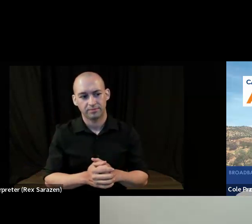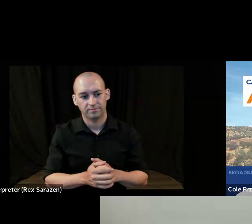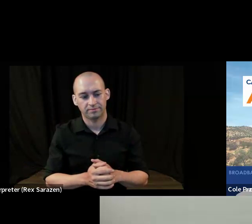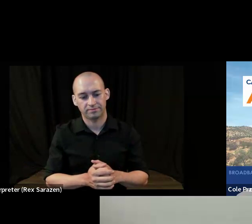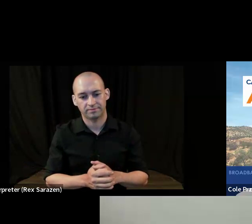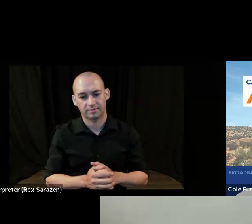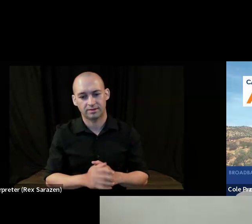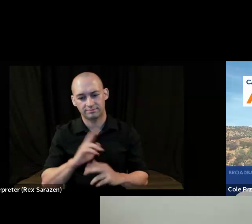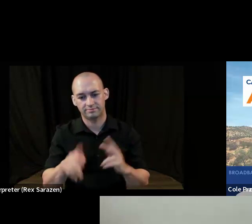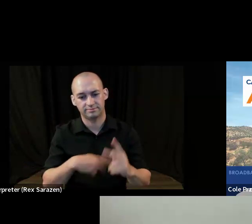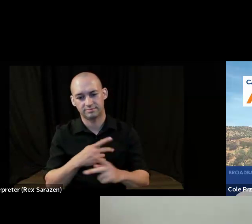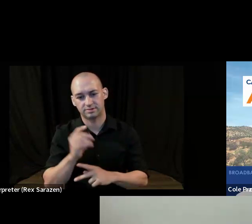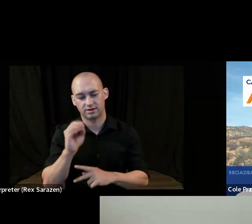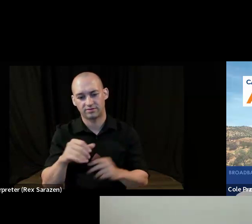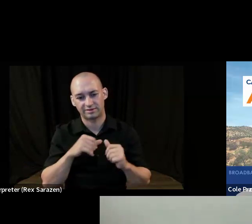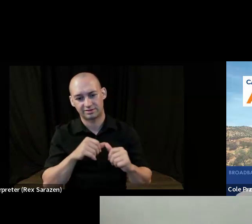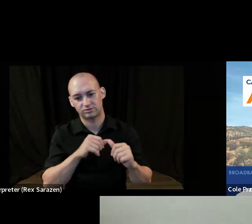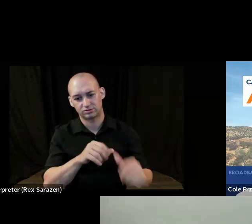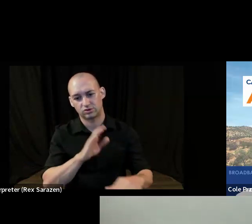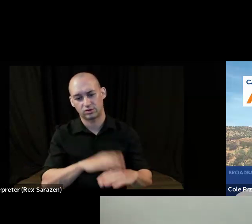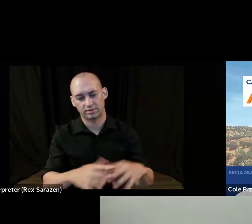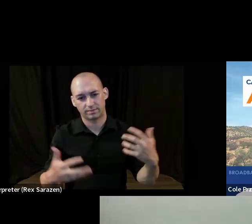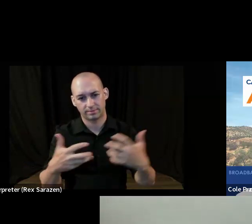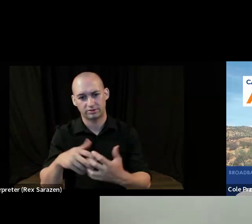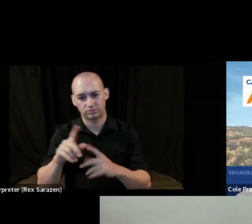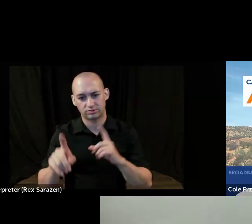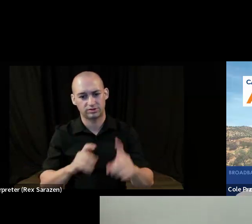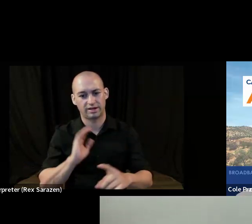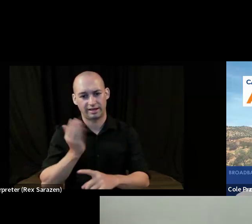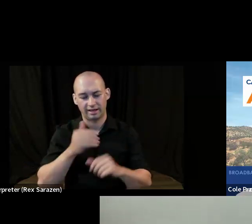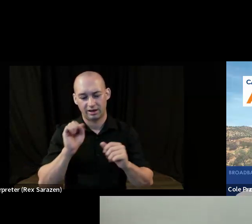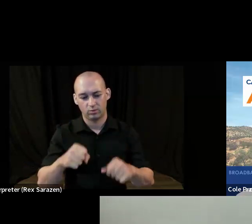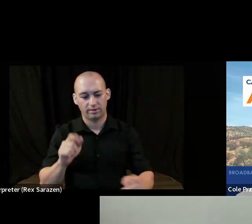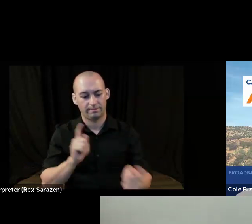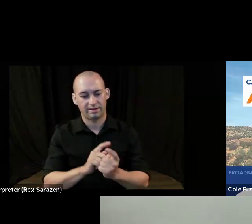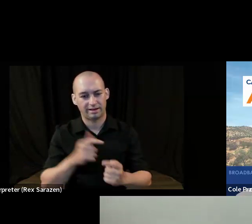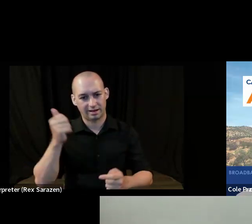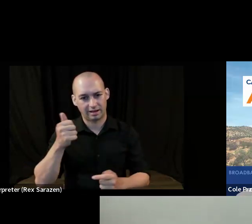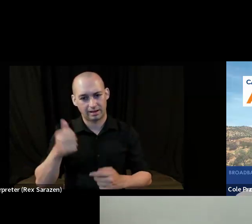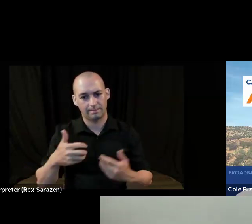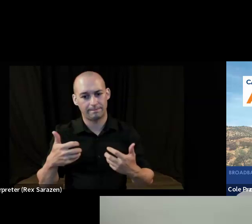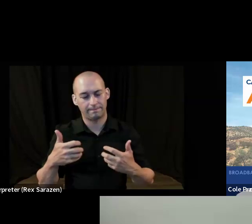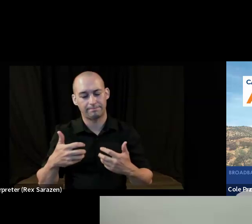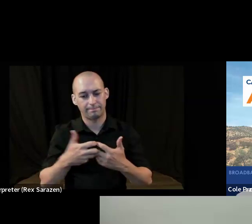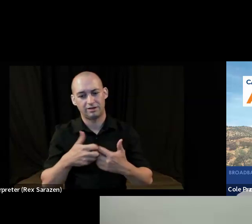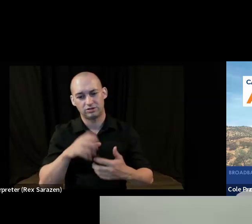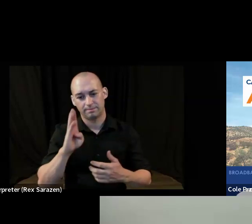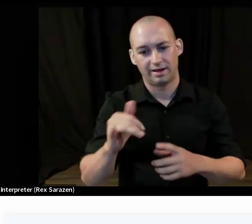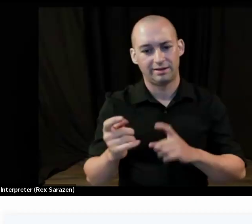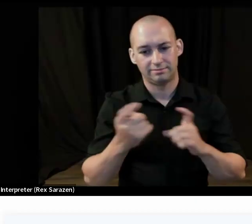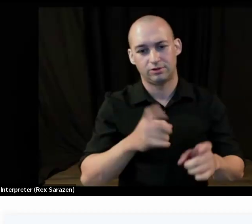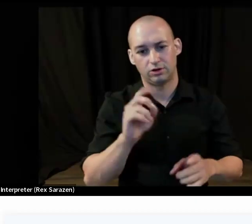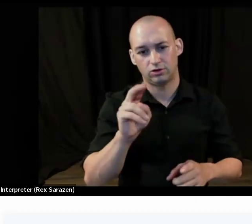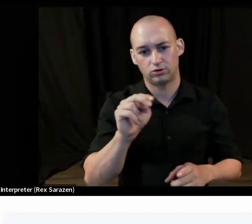a kind of a continuing on the match question. Can we meet the in-kind match by donating a portion of our indirect? So their NICRA is